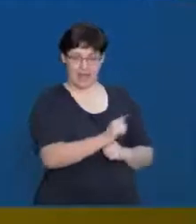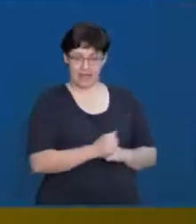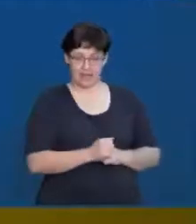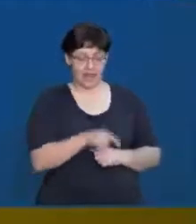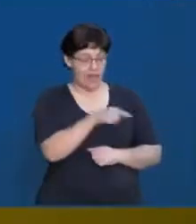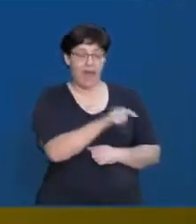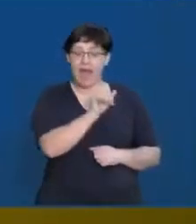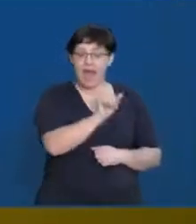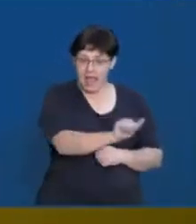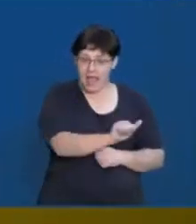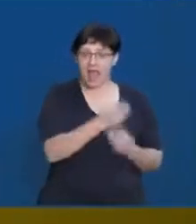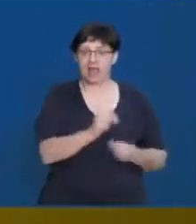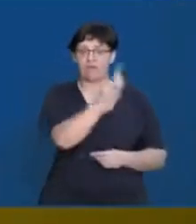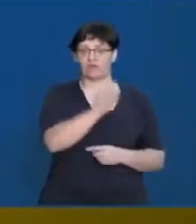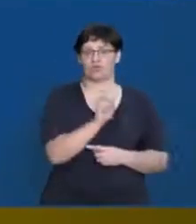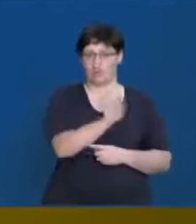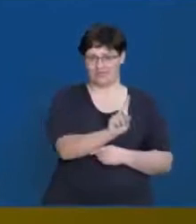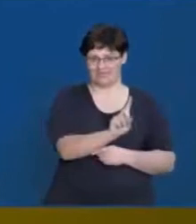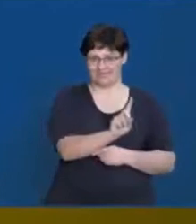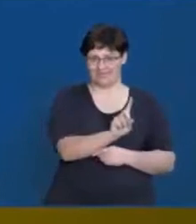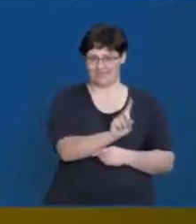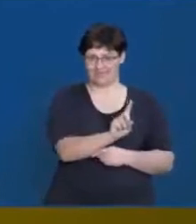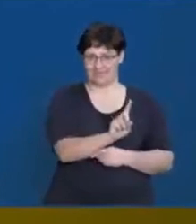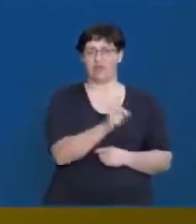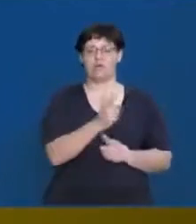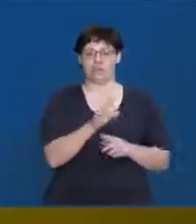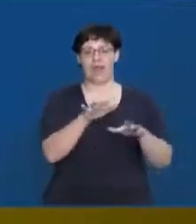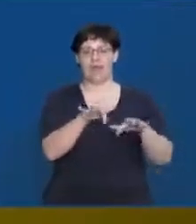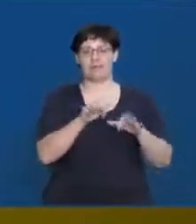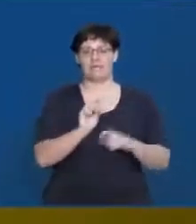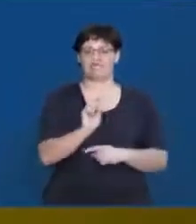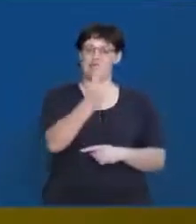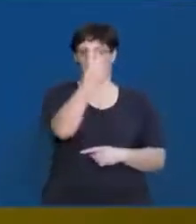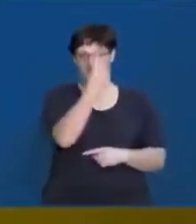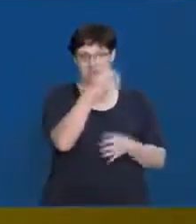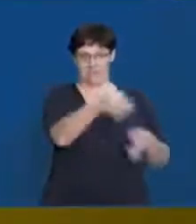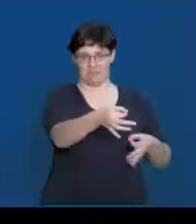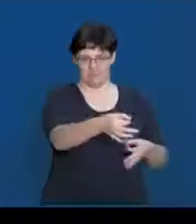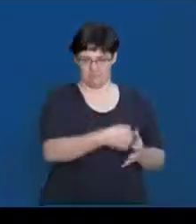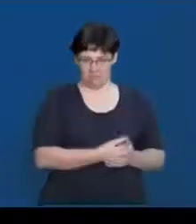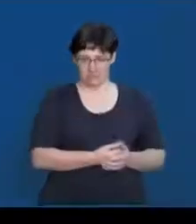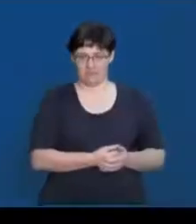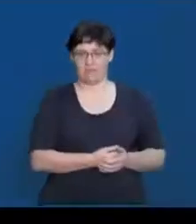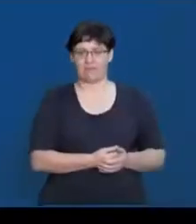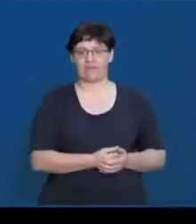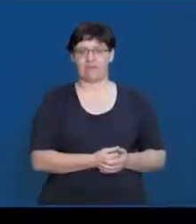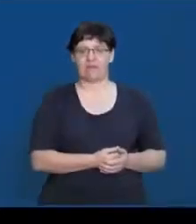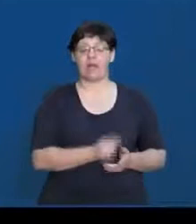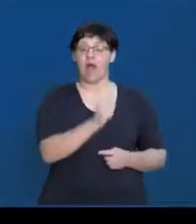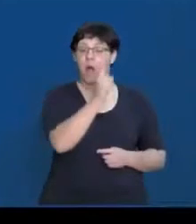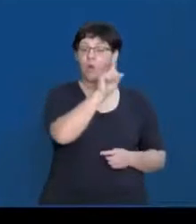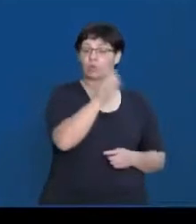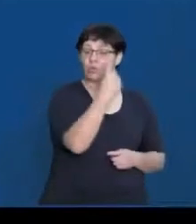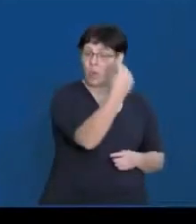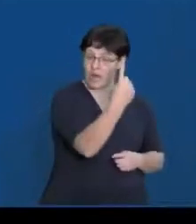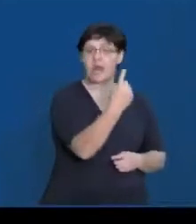Section A has got our question 1, which is the first question in our examination question paper. Question